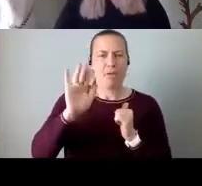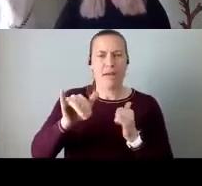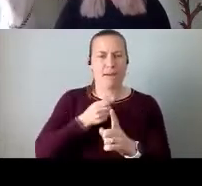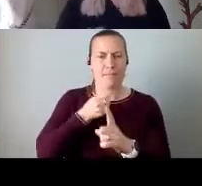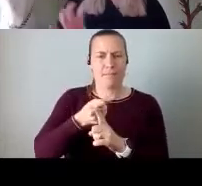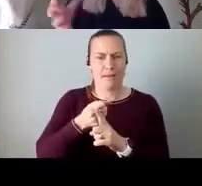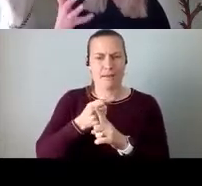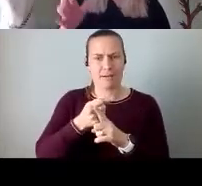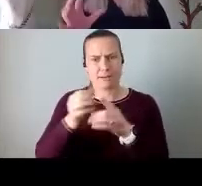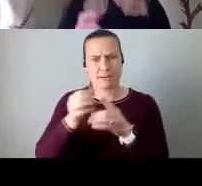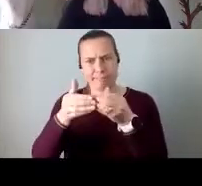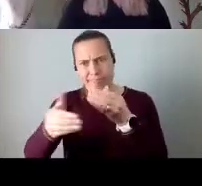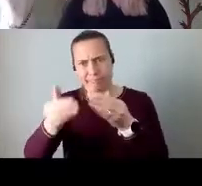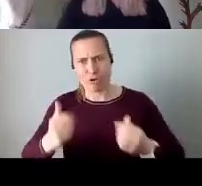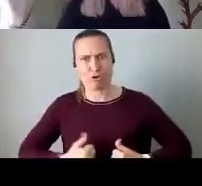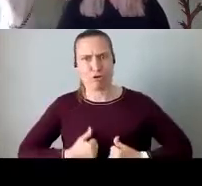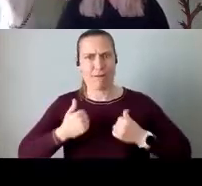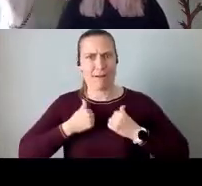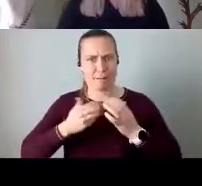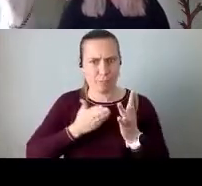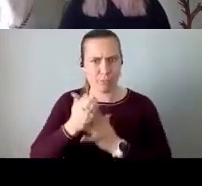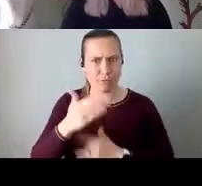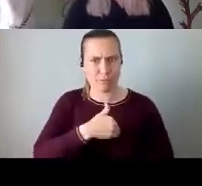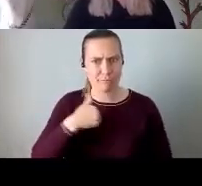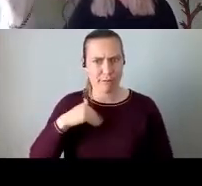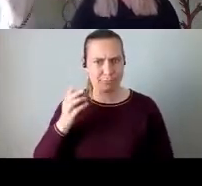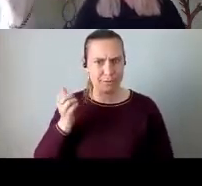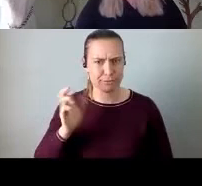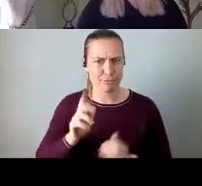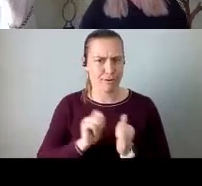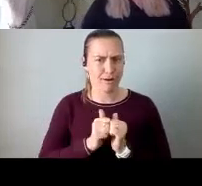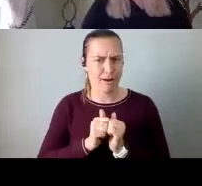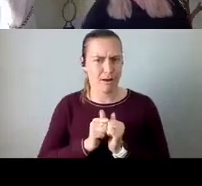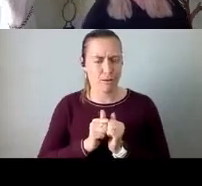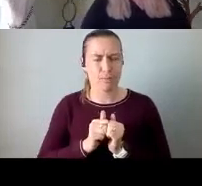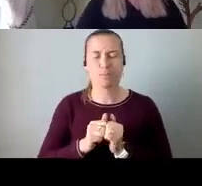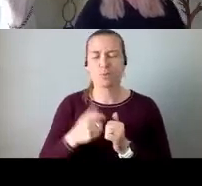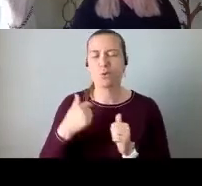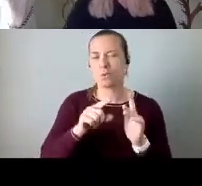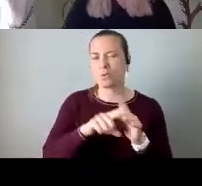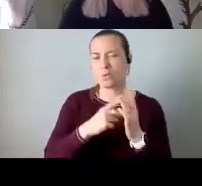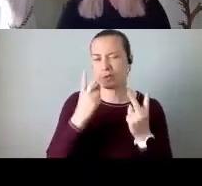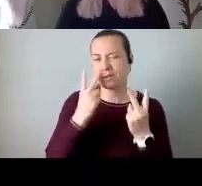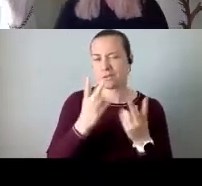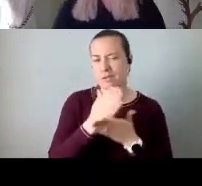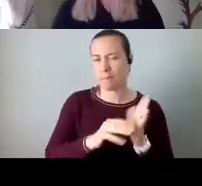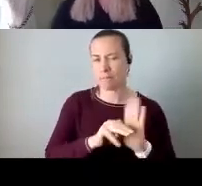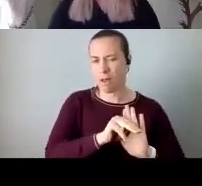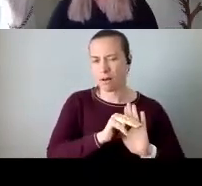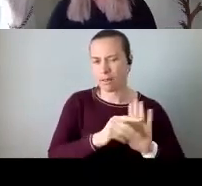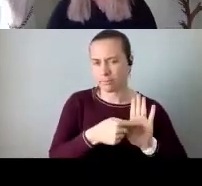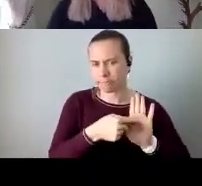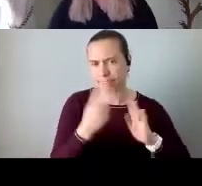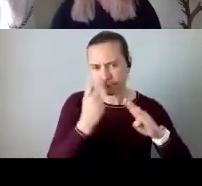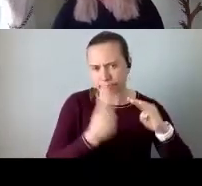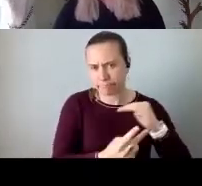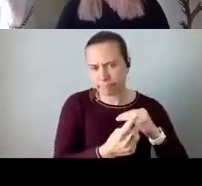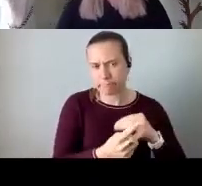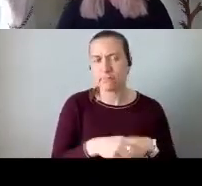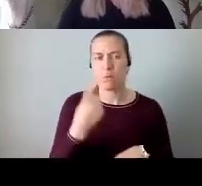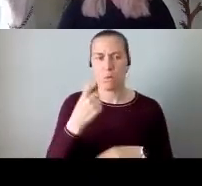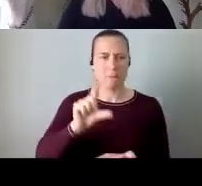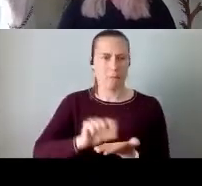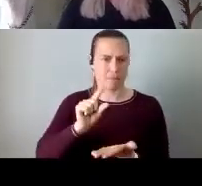cancer? And we're starting to see some modeling from this. There was a publication in Lancet Oncology that